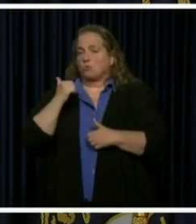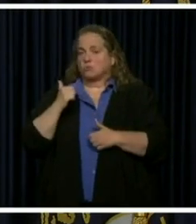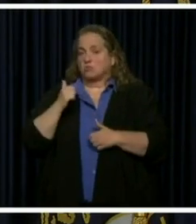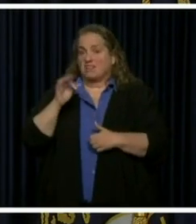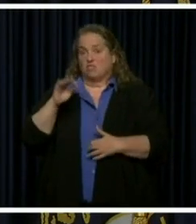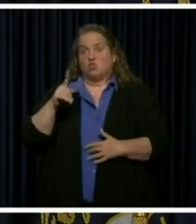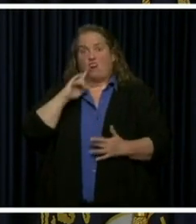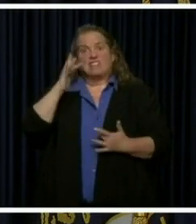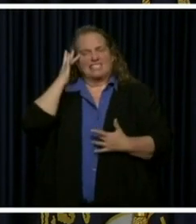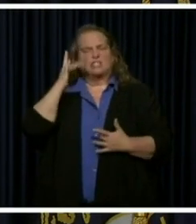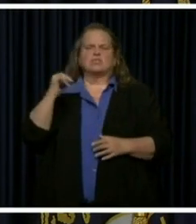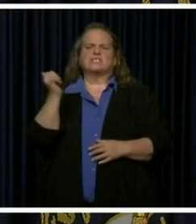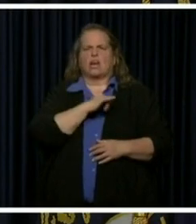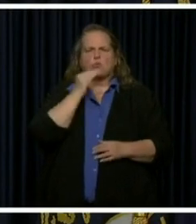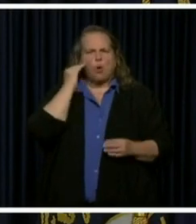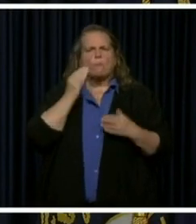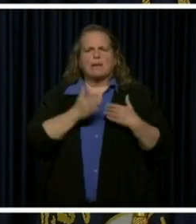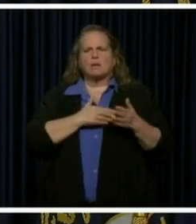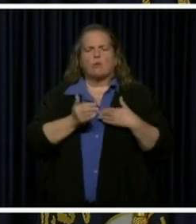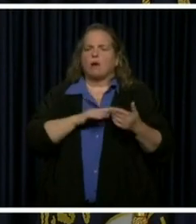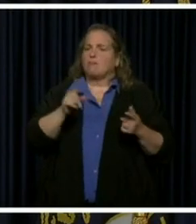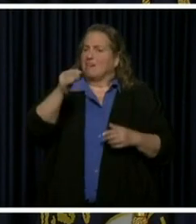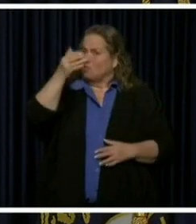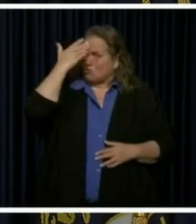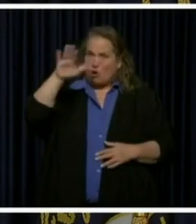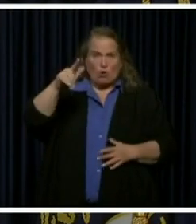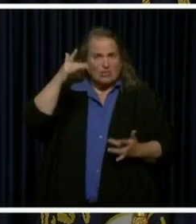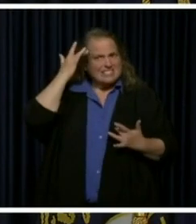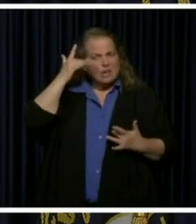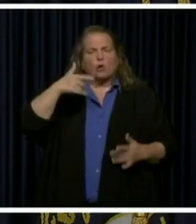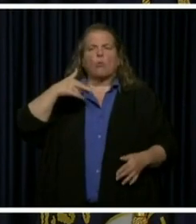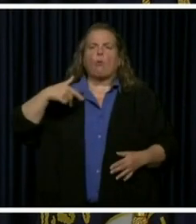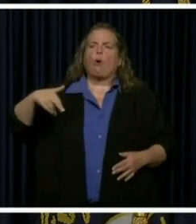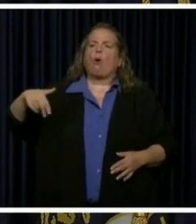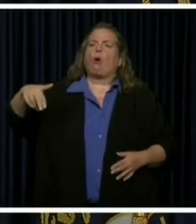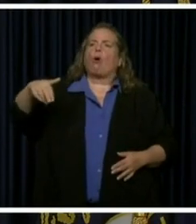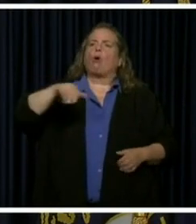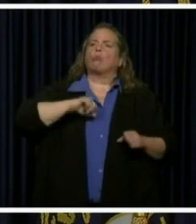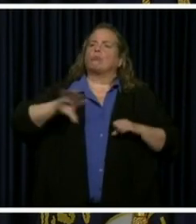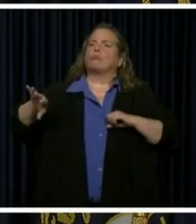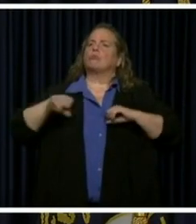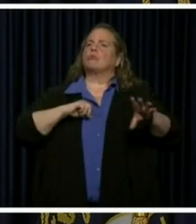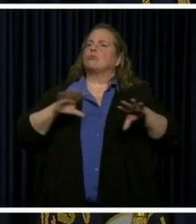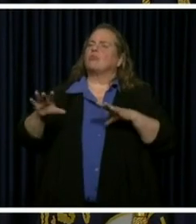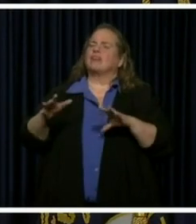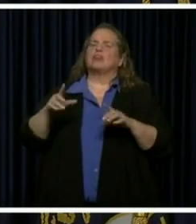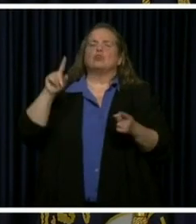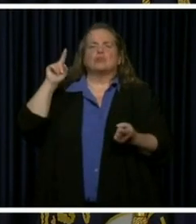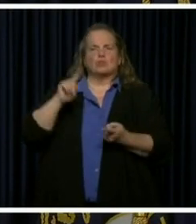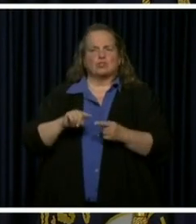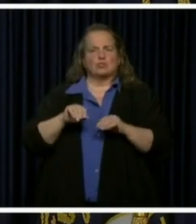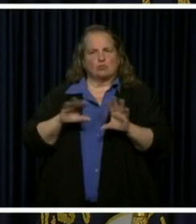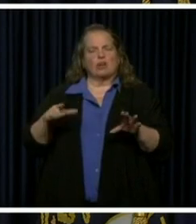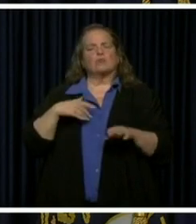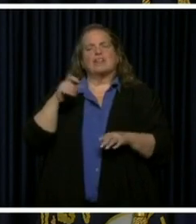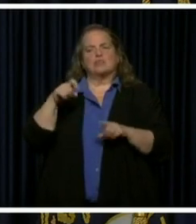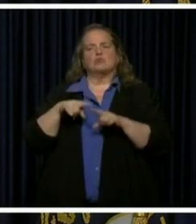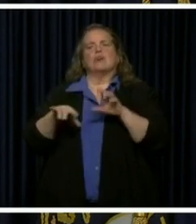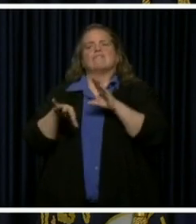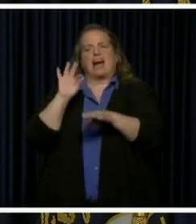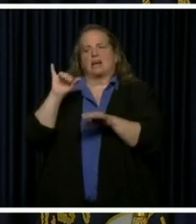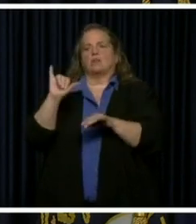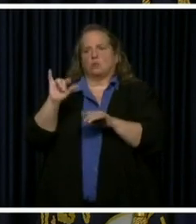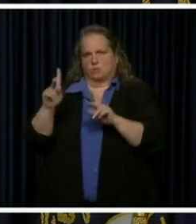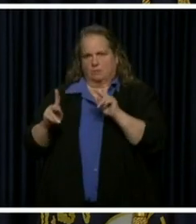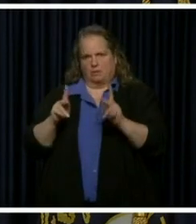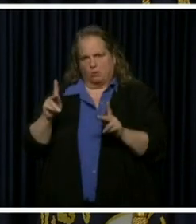house or you're going to the hospital if you need to. You're not out there. So to reduce the spread, we need to find those